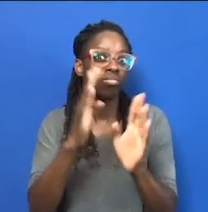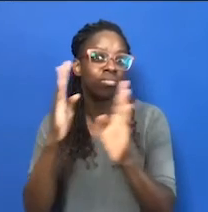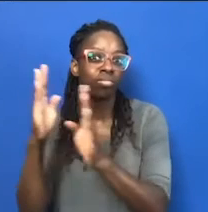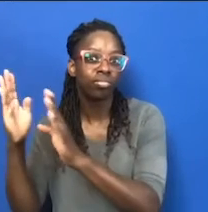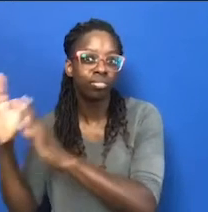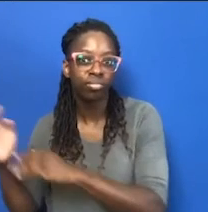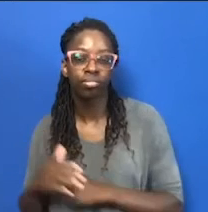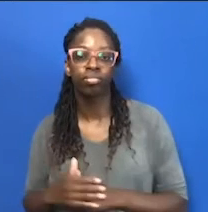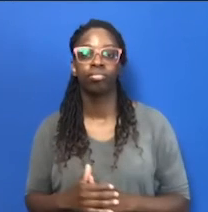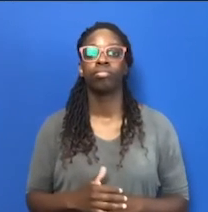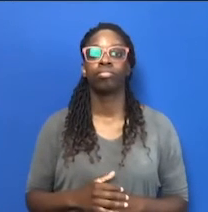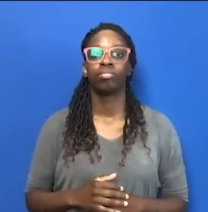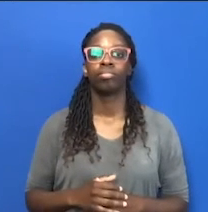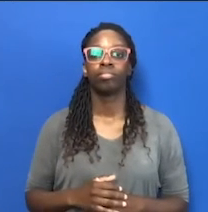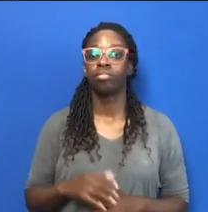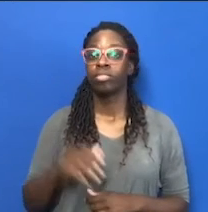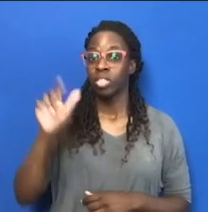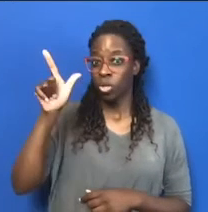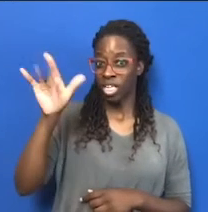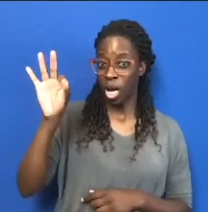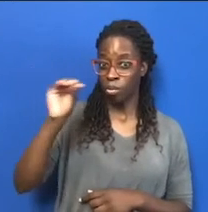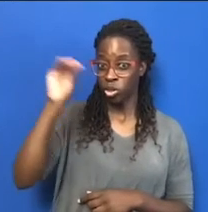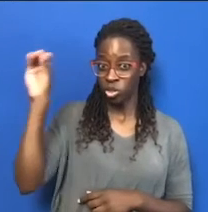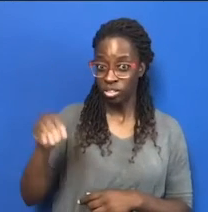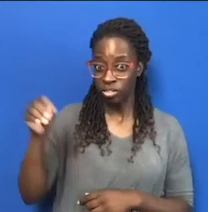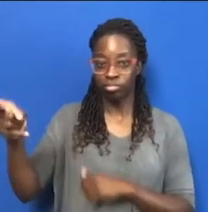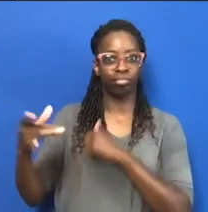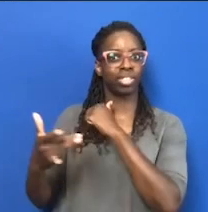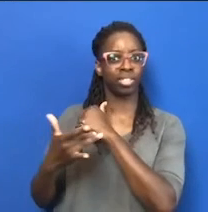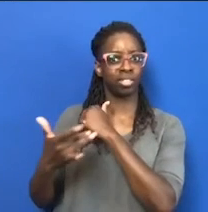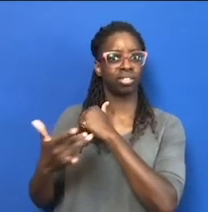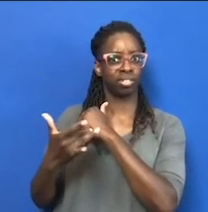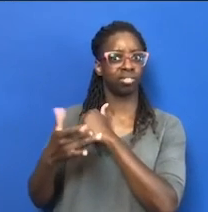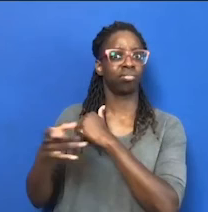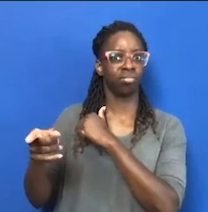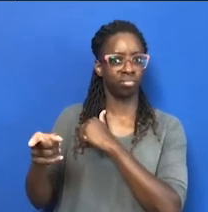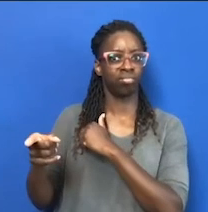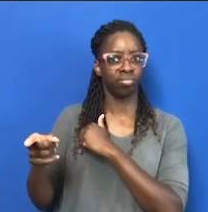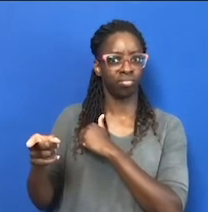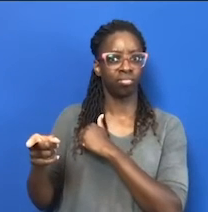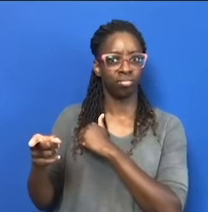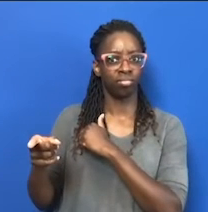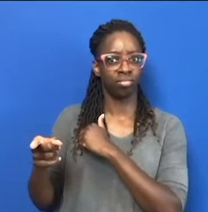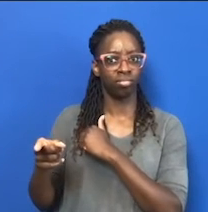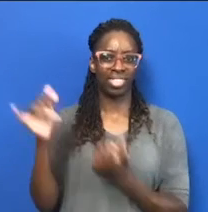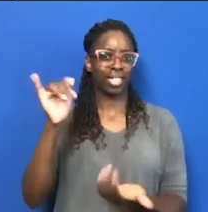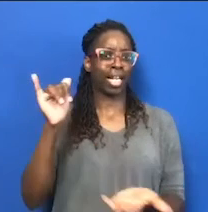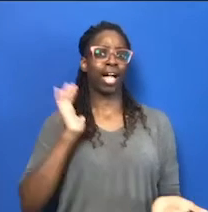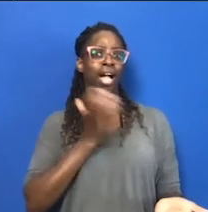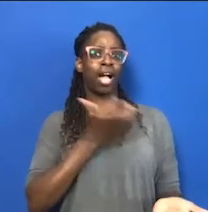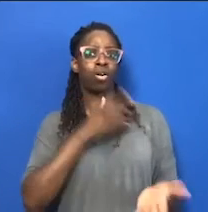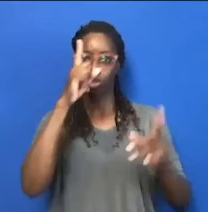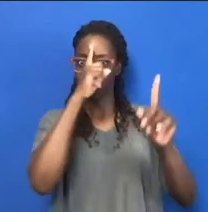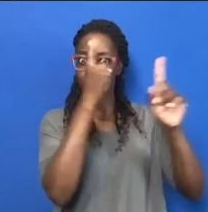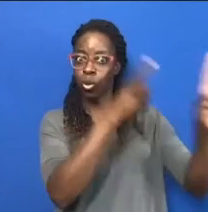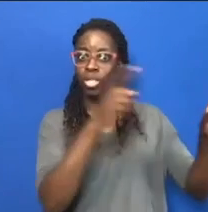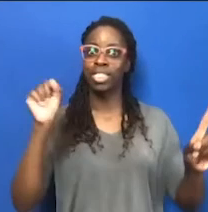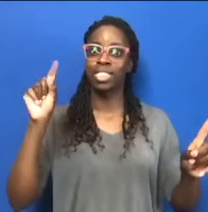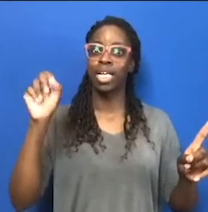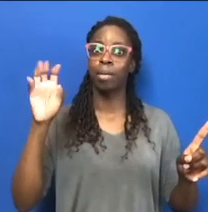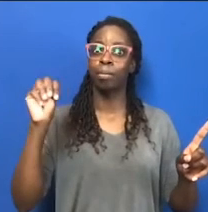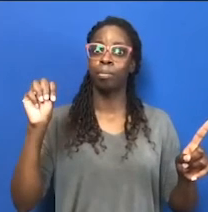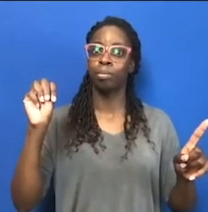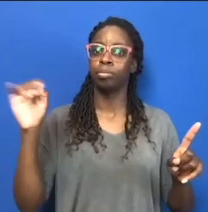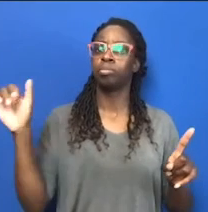29.1% used technology in the way that STEMIE sees technology, and that is